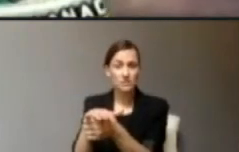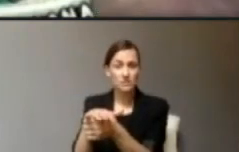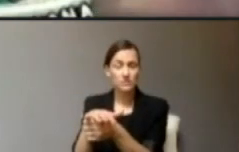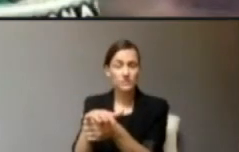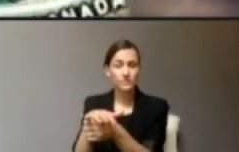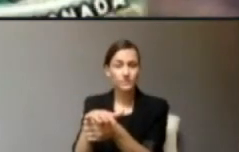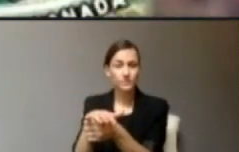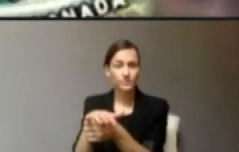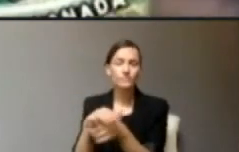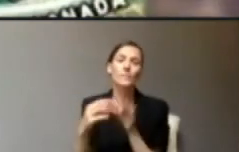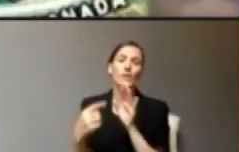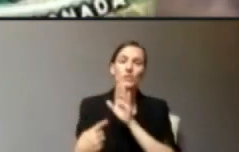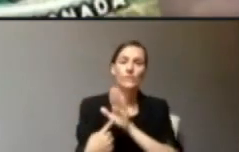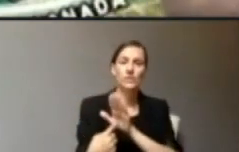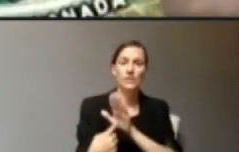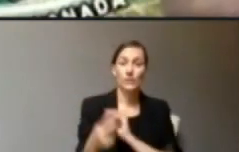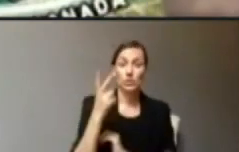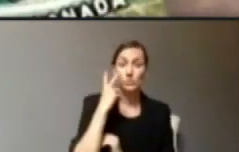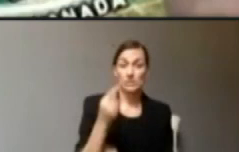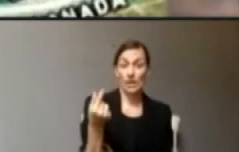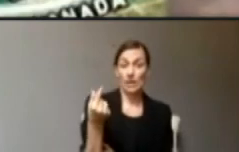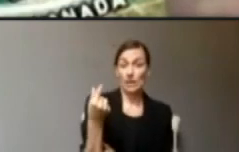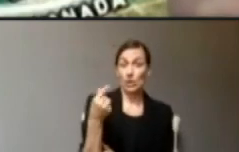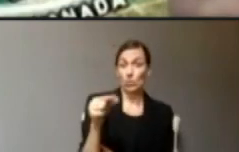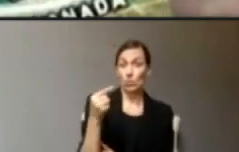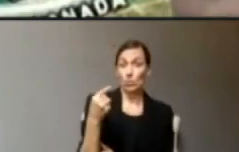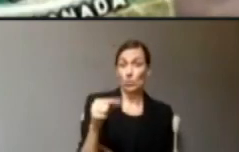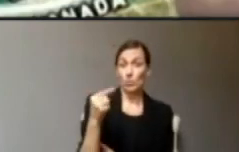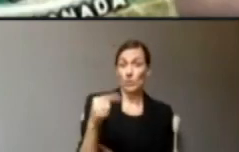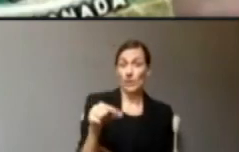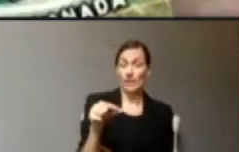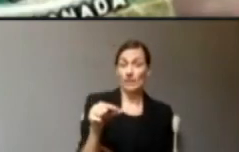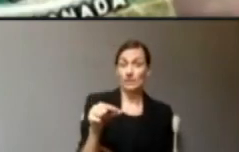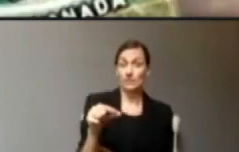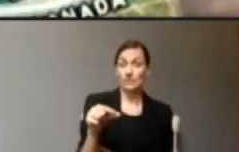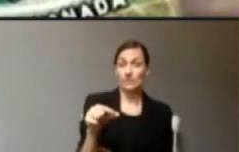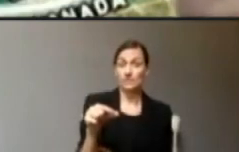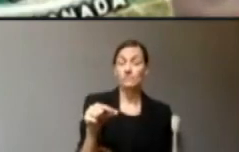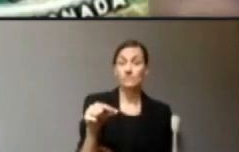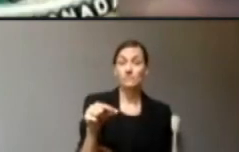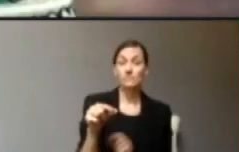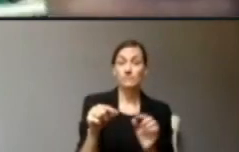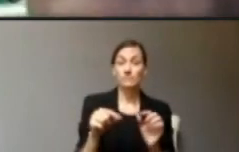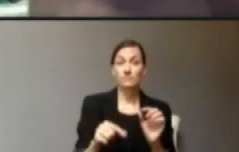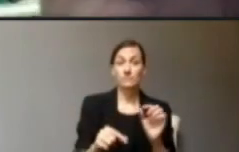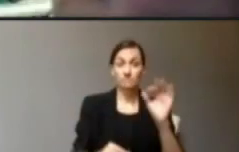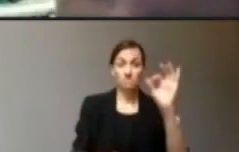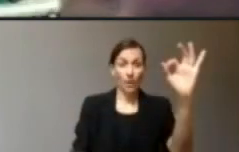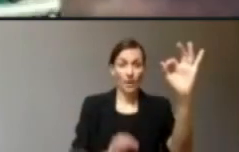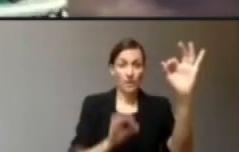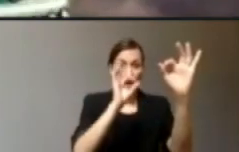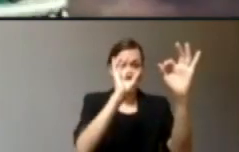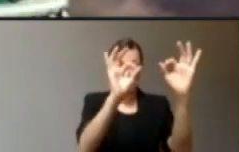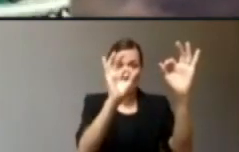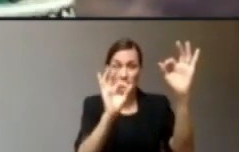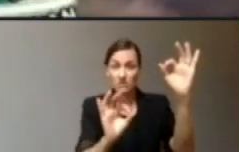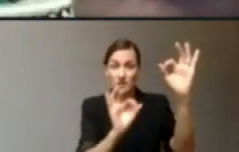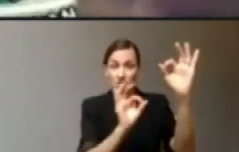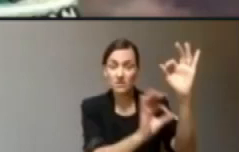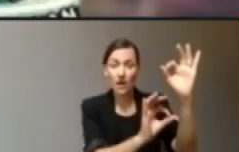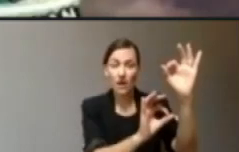where, so for example, you see the green dots in the, just above my head